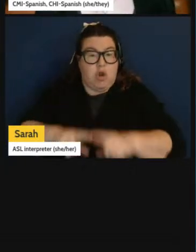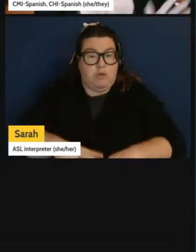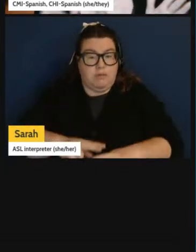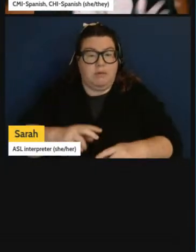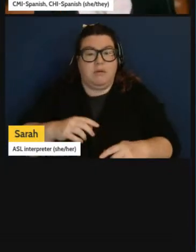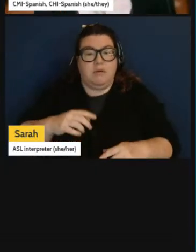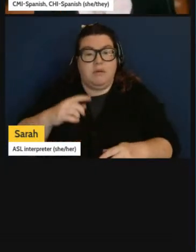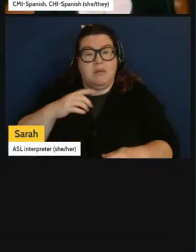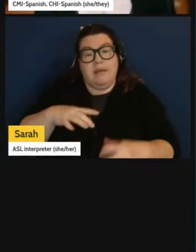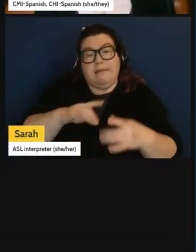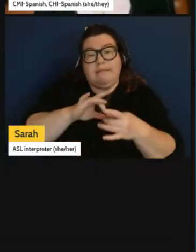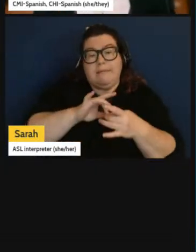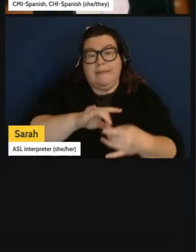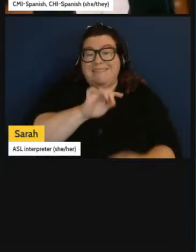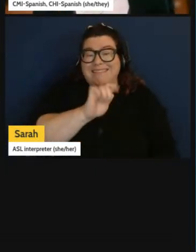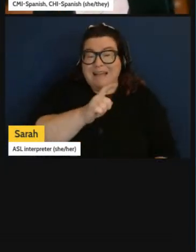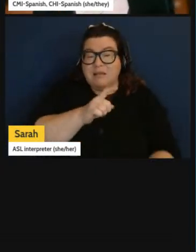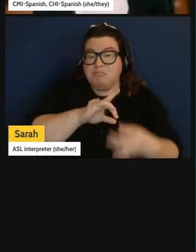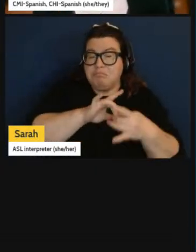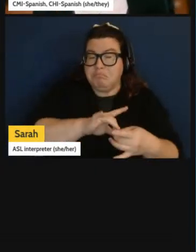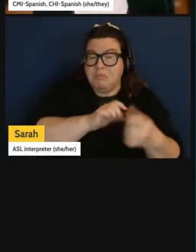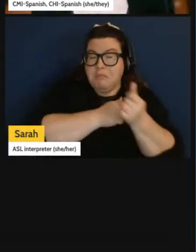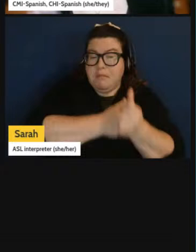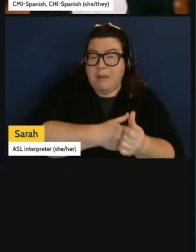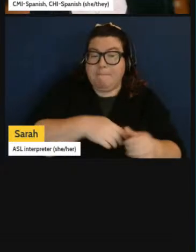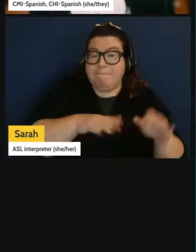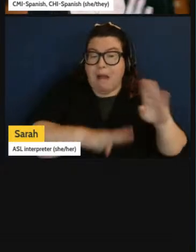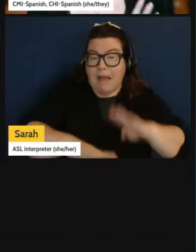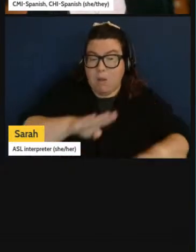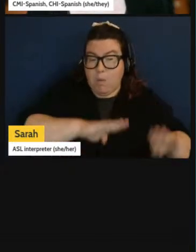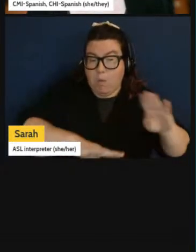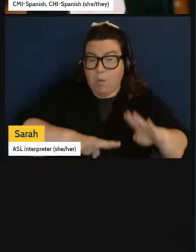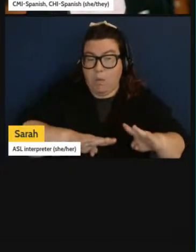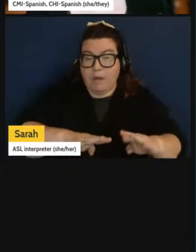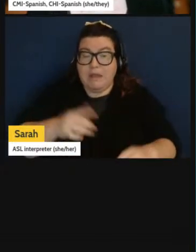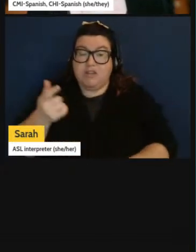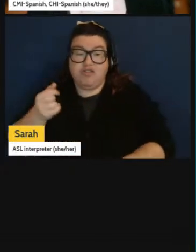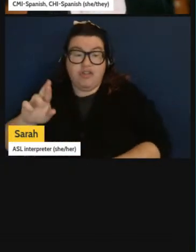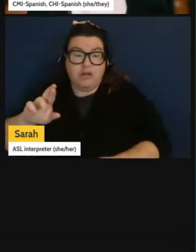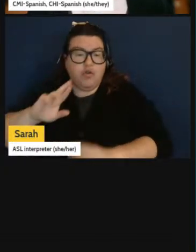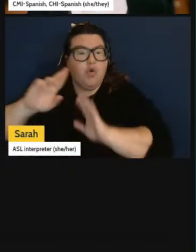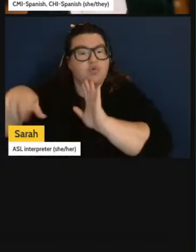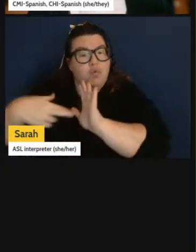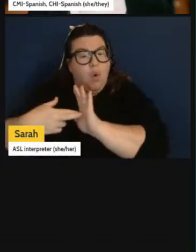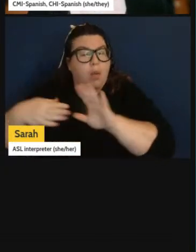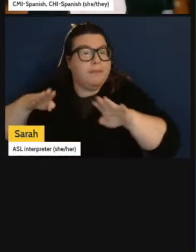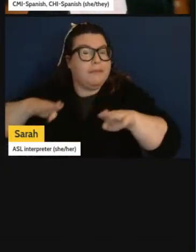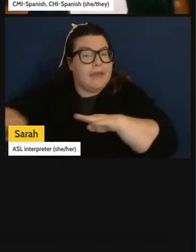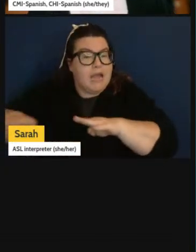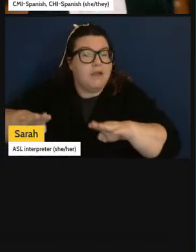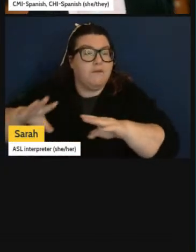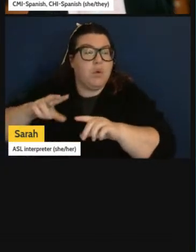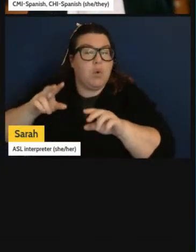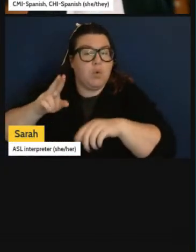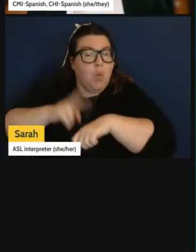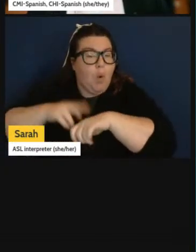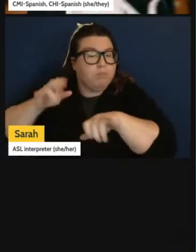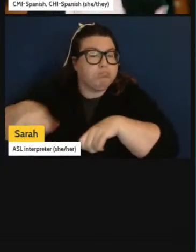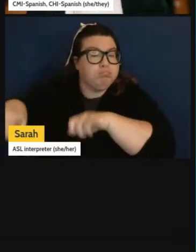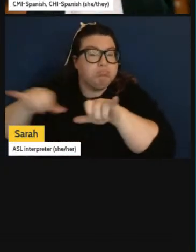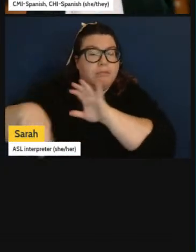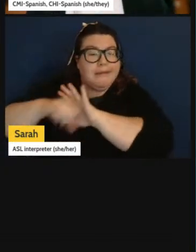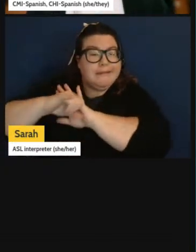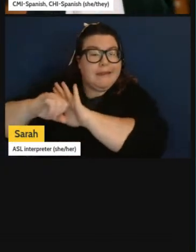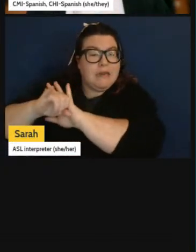though a very narrow view of it in our society. Gender is based on roles, behaviors, norms, and is someone's identity,